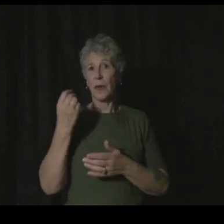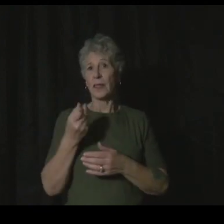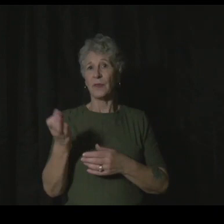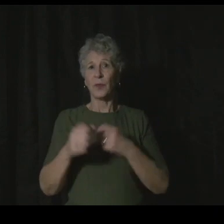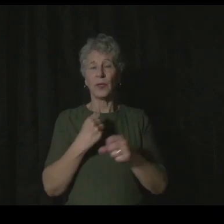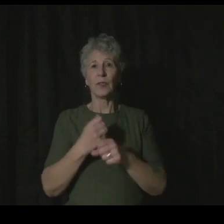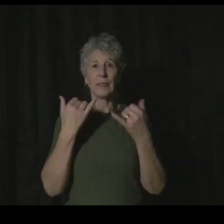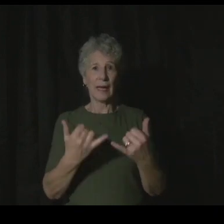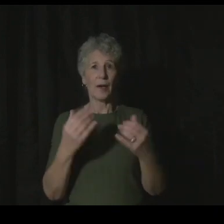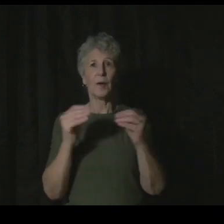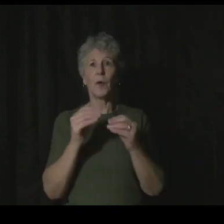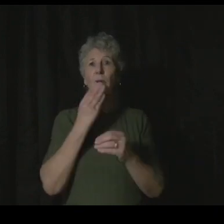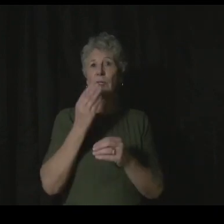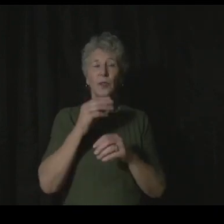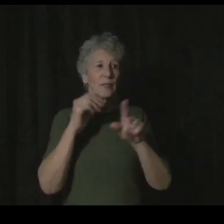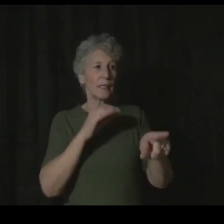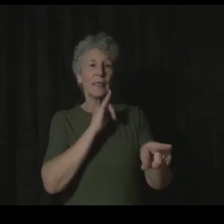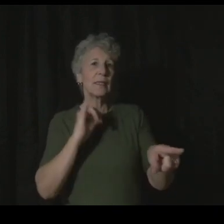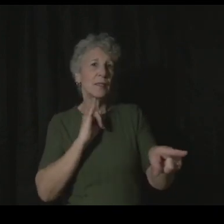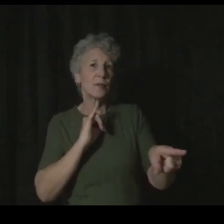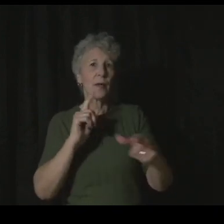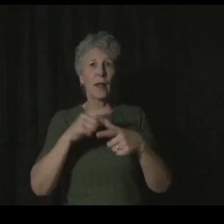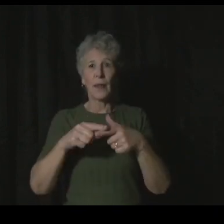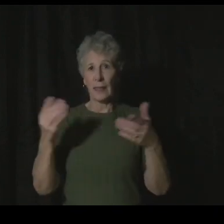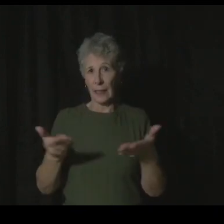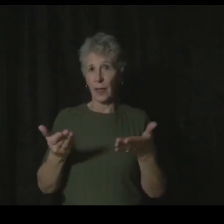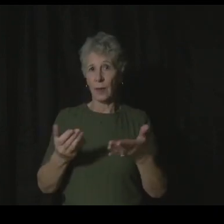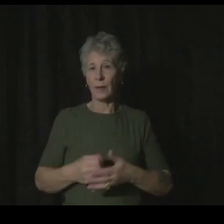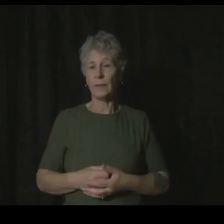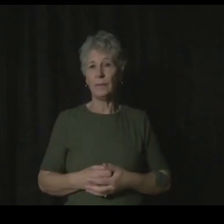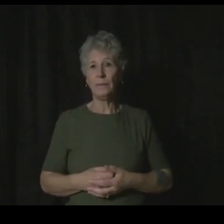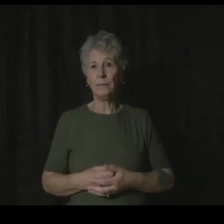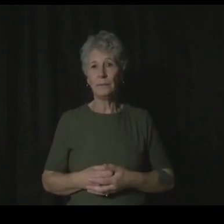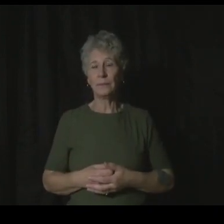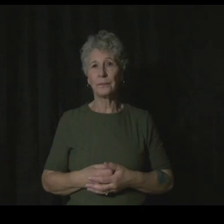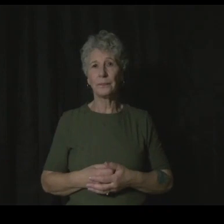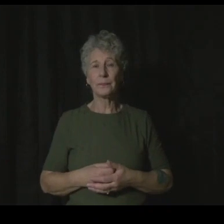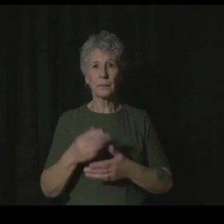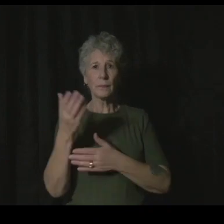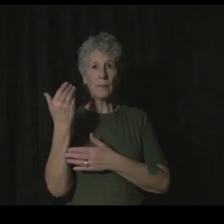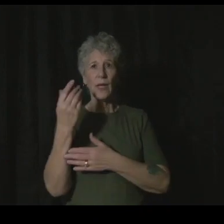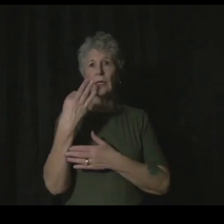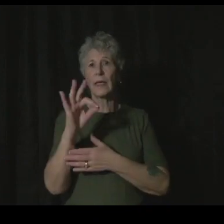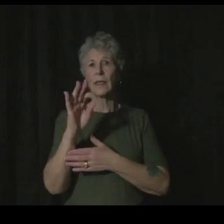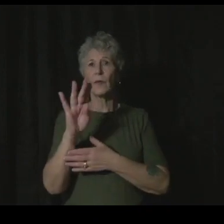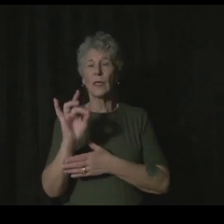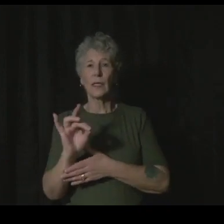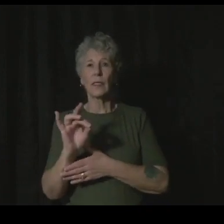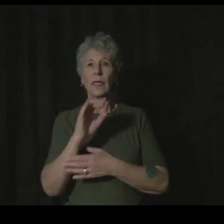there are now more Jews in Israel than the United States. In 1948, Israel